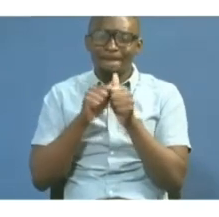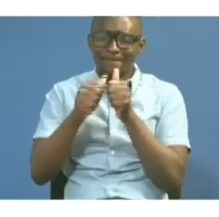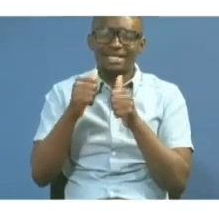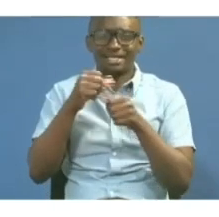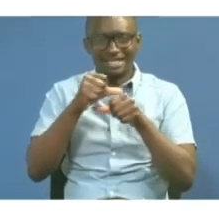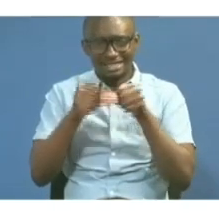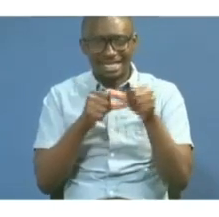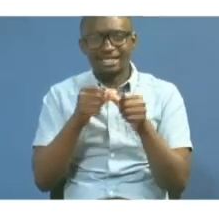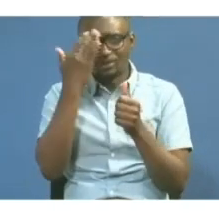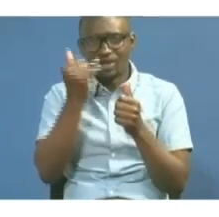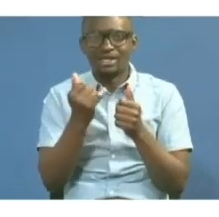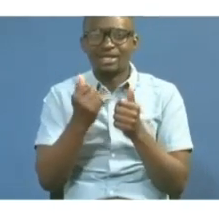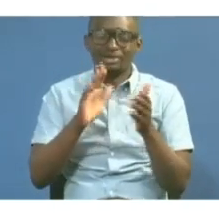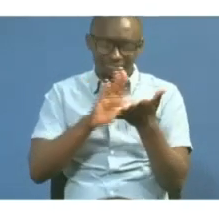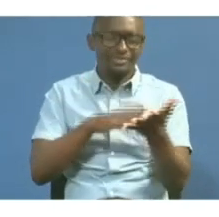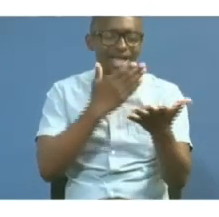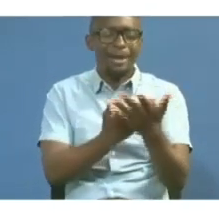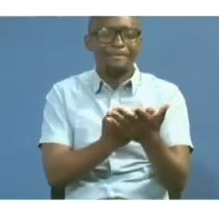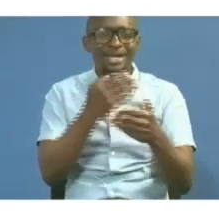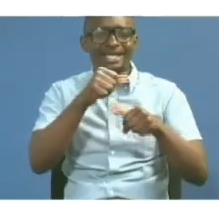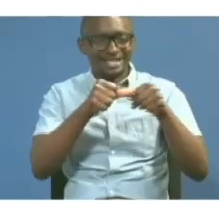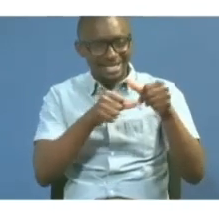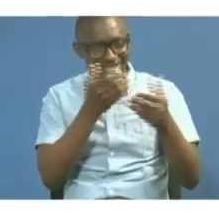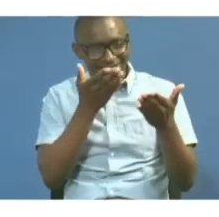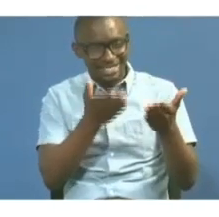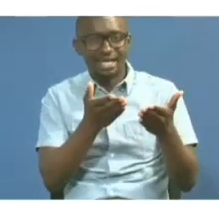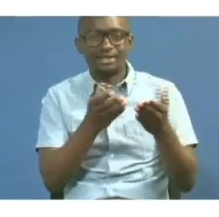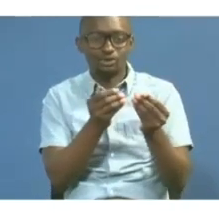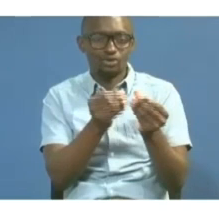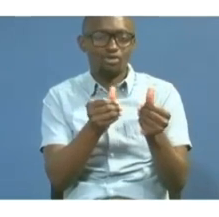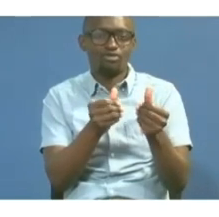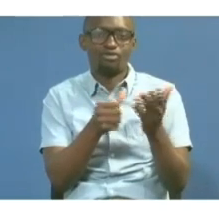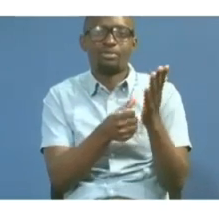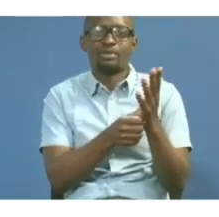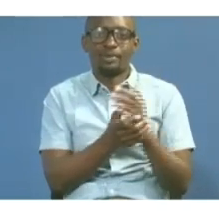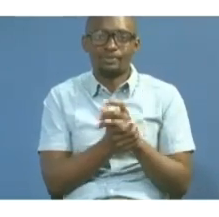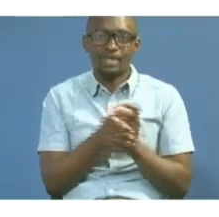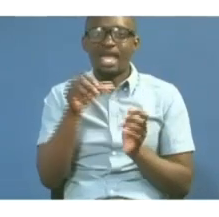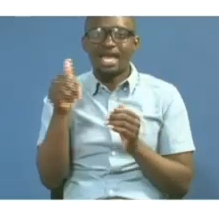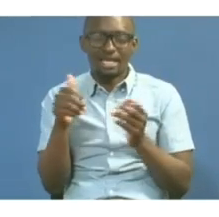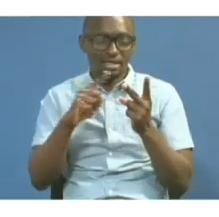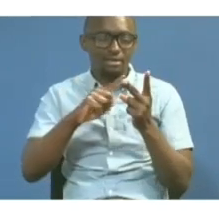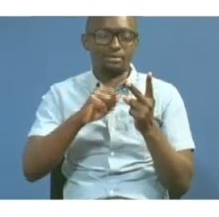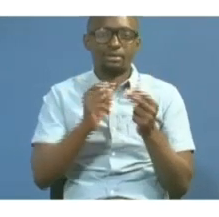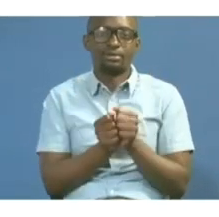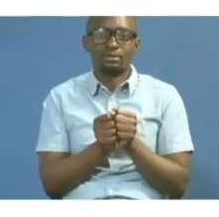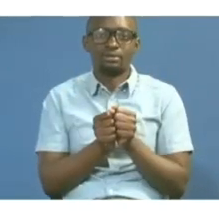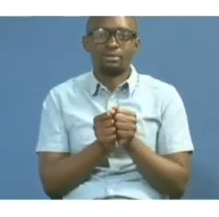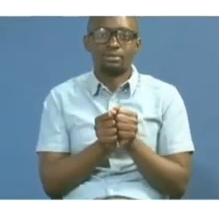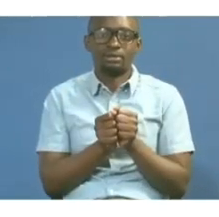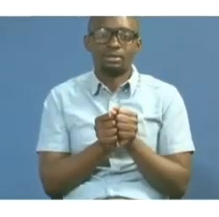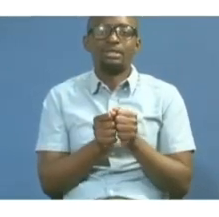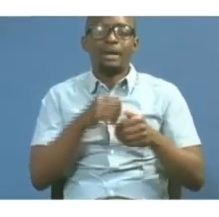your sciences, because we apply the sciences to solve the problems that exist in building. The other program is